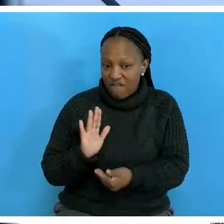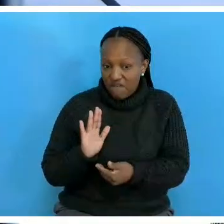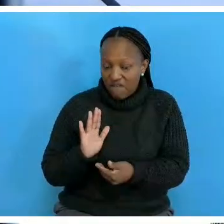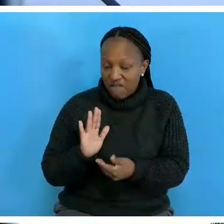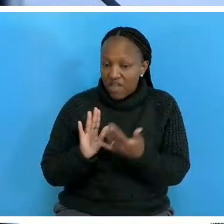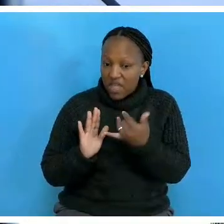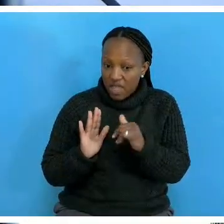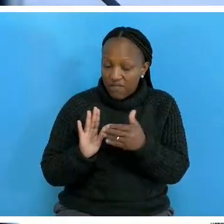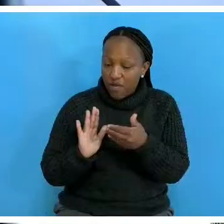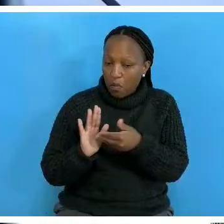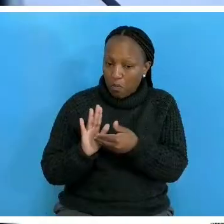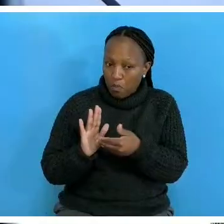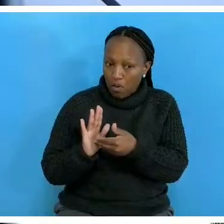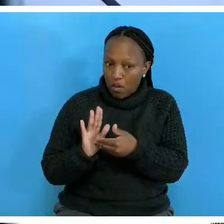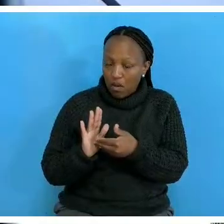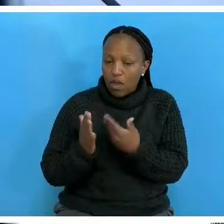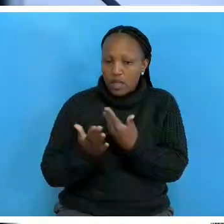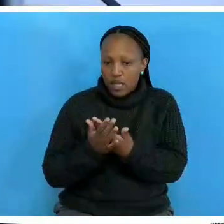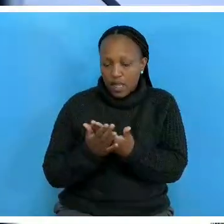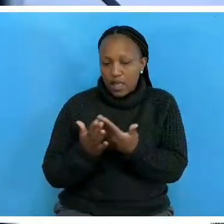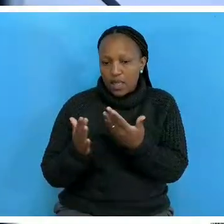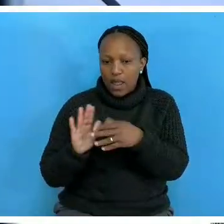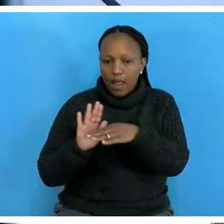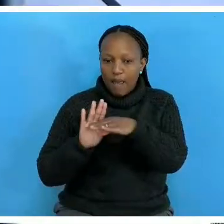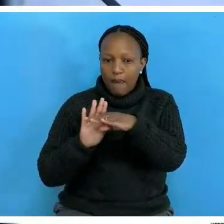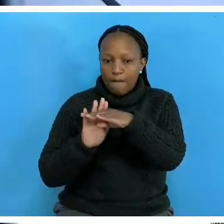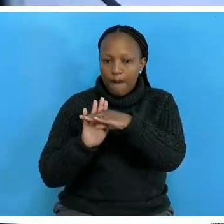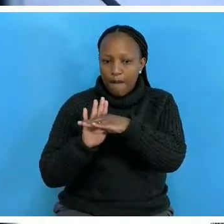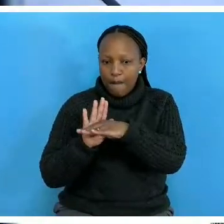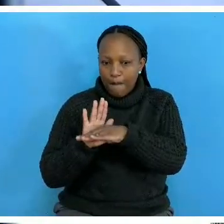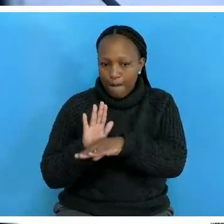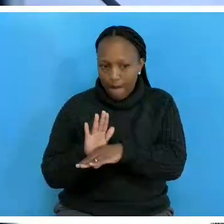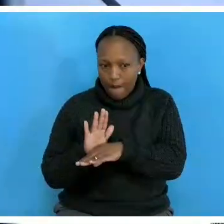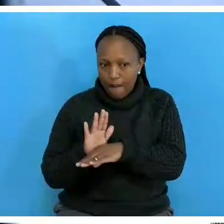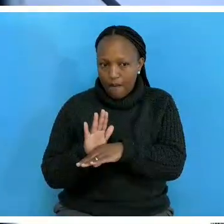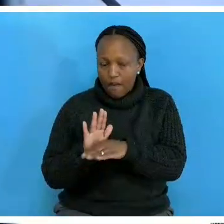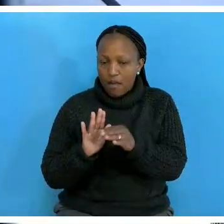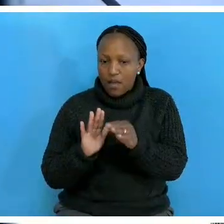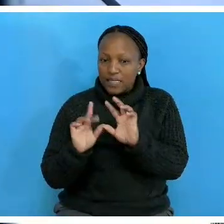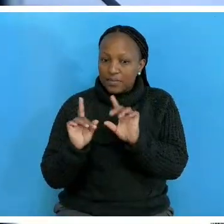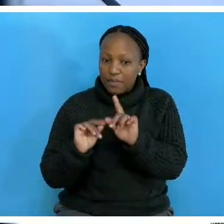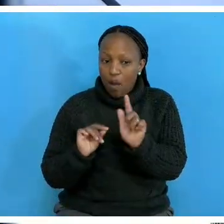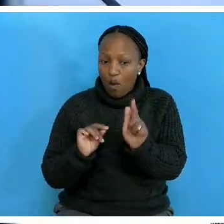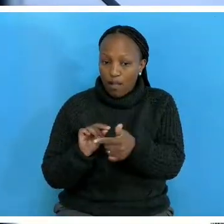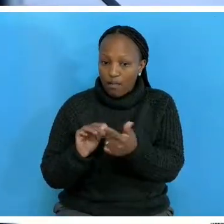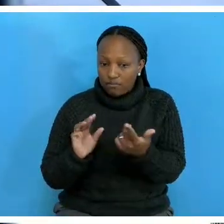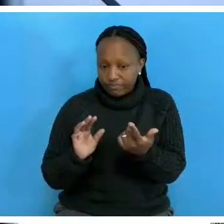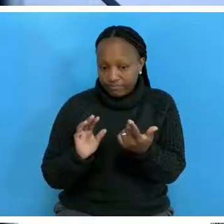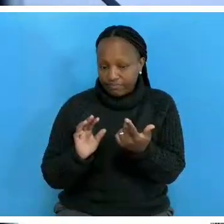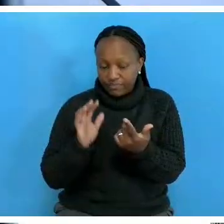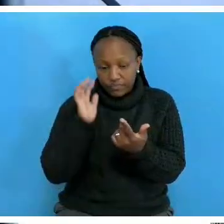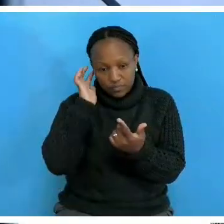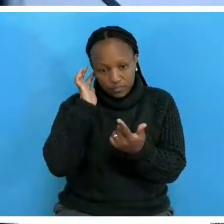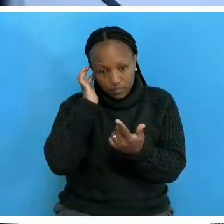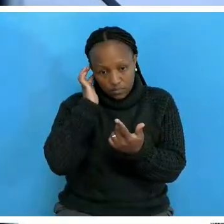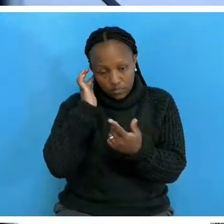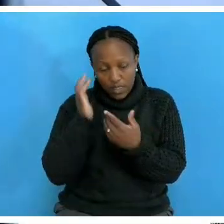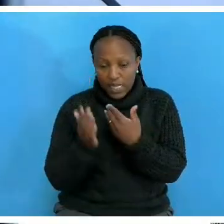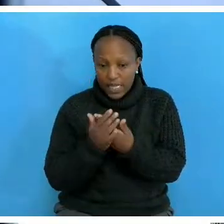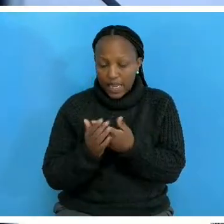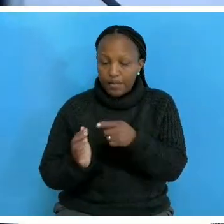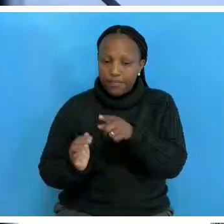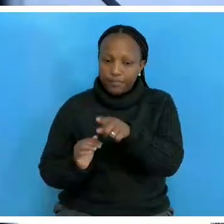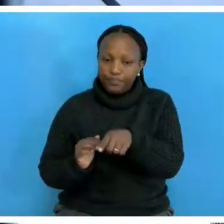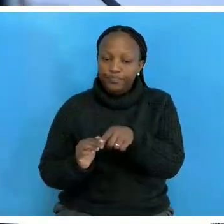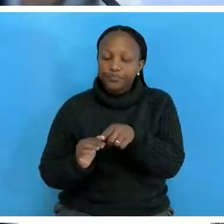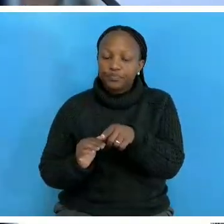so, can we have a list? But this question now goes to all the departments. Can we have a list of